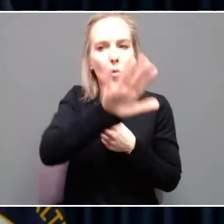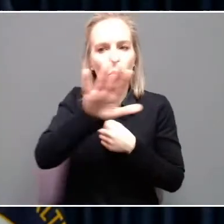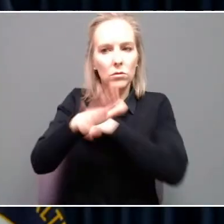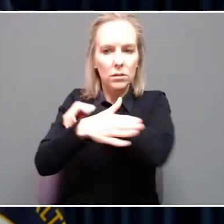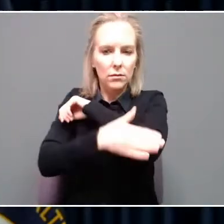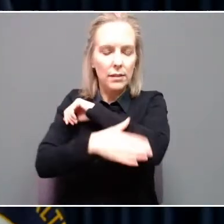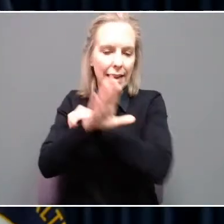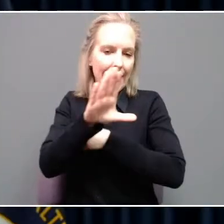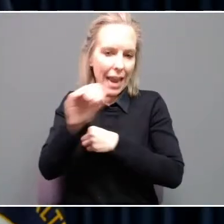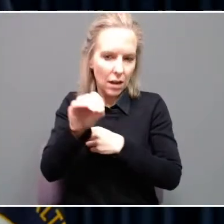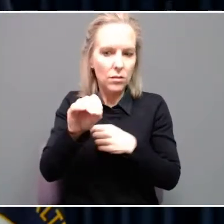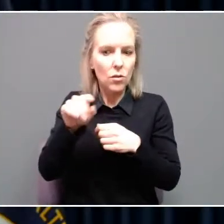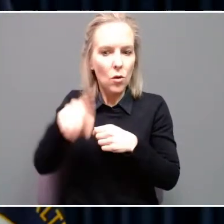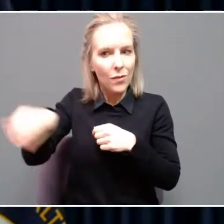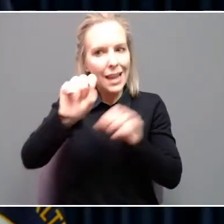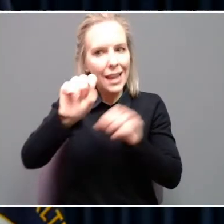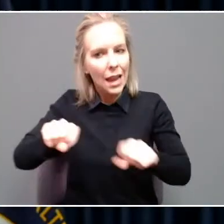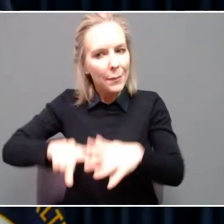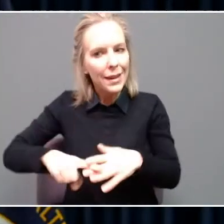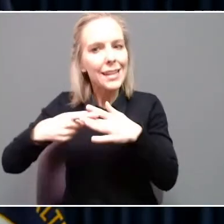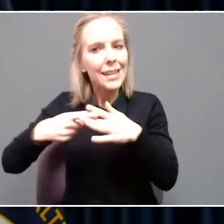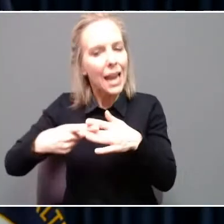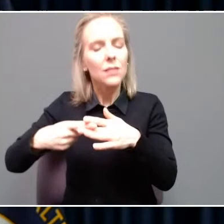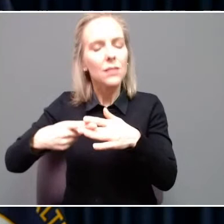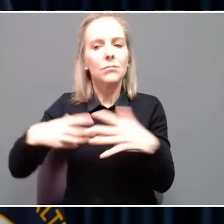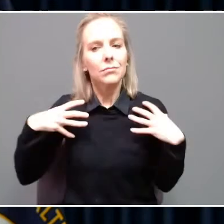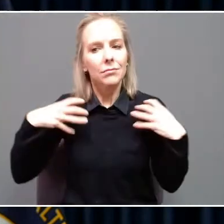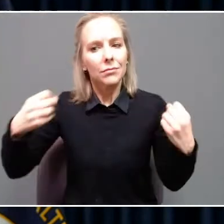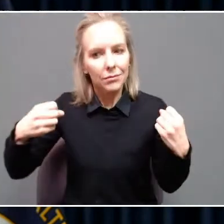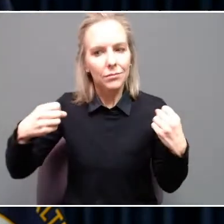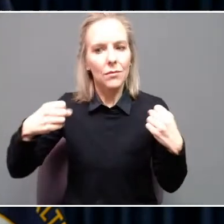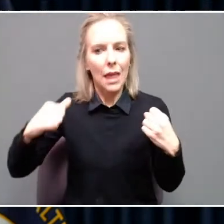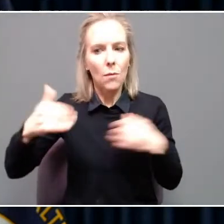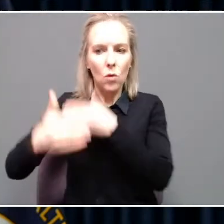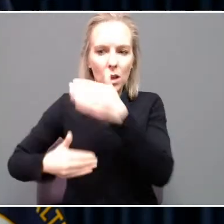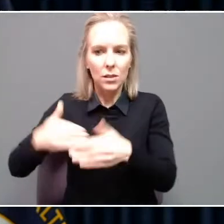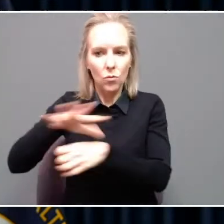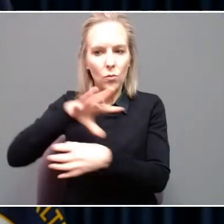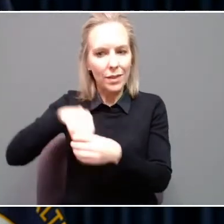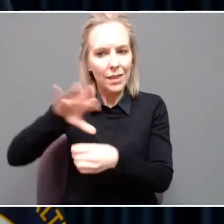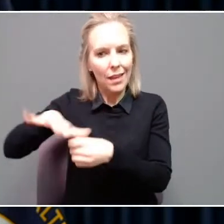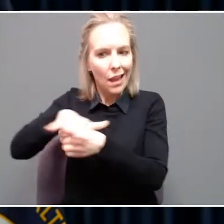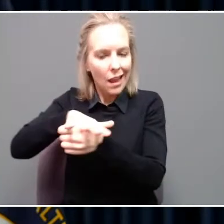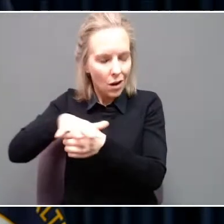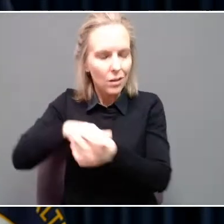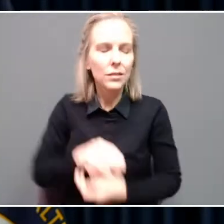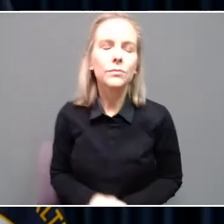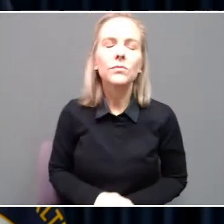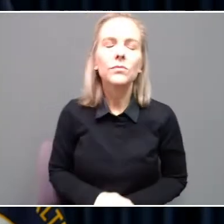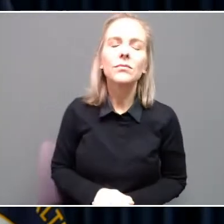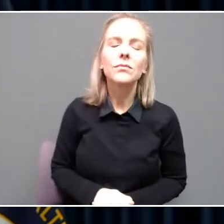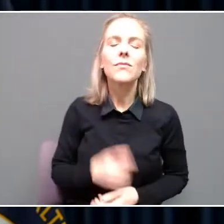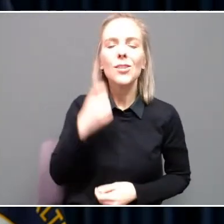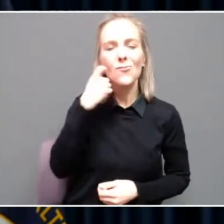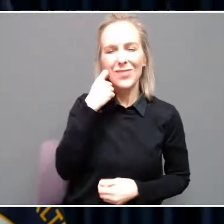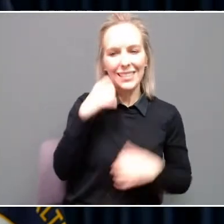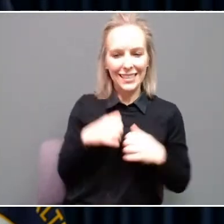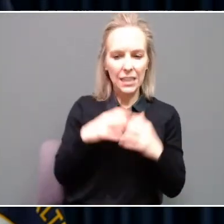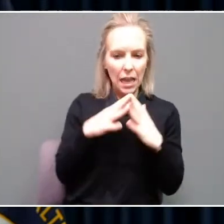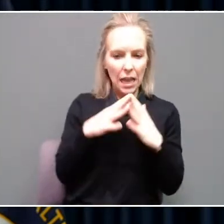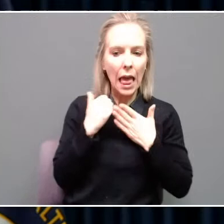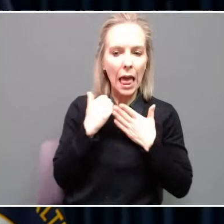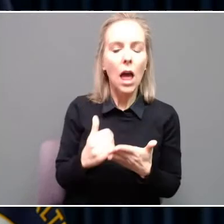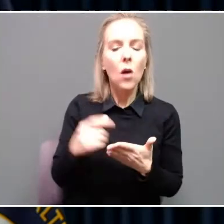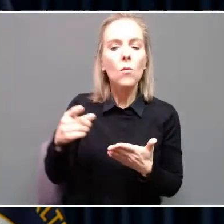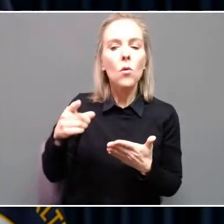the healing process in their communities. We also launched a program to help employers guide their workers